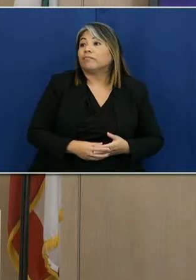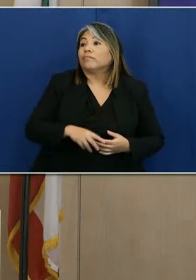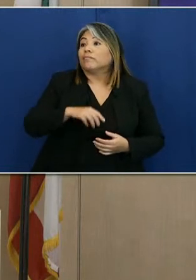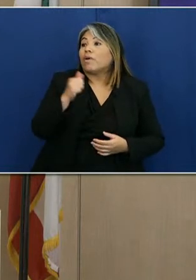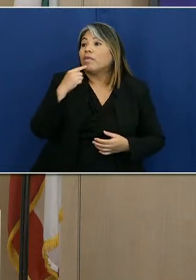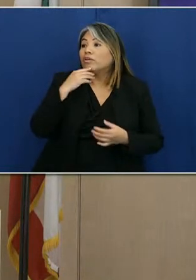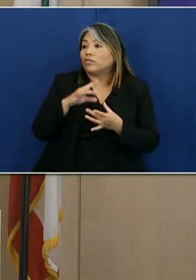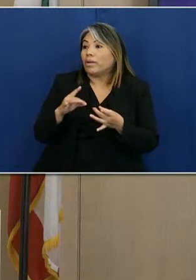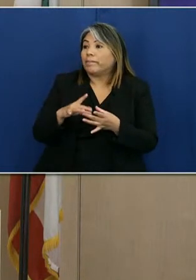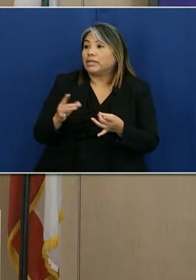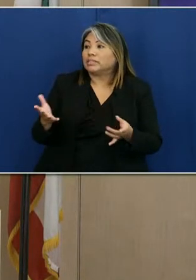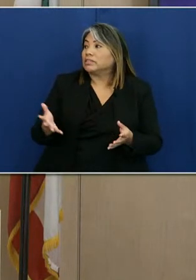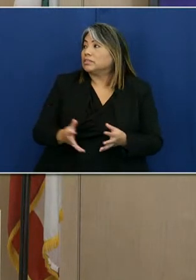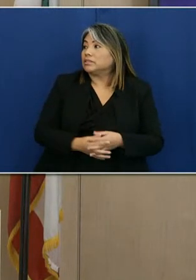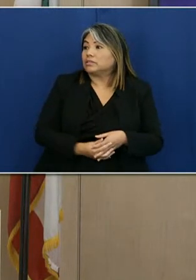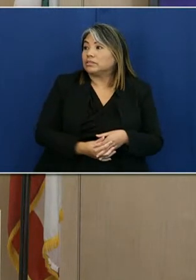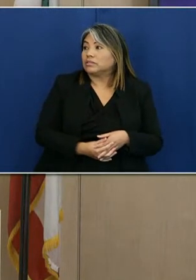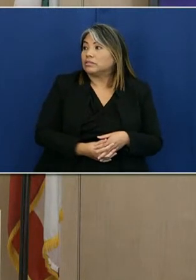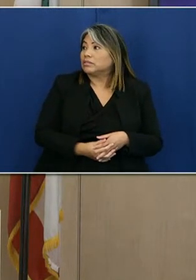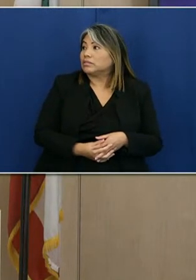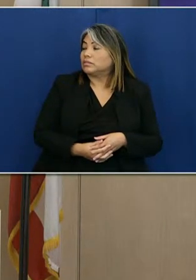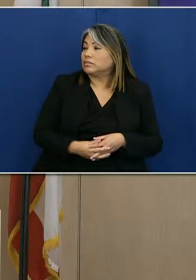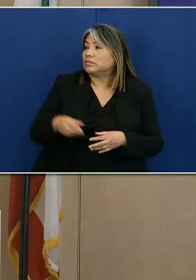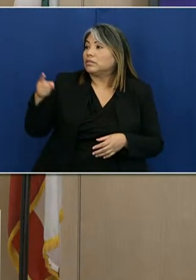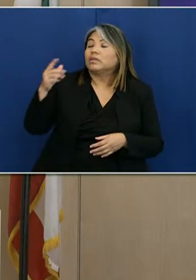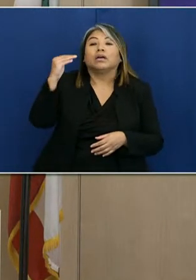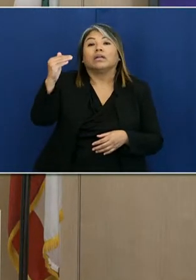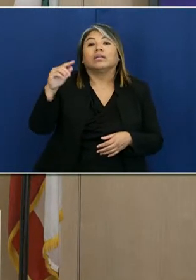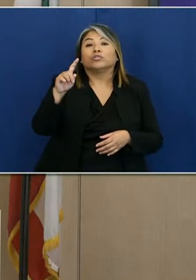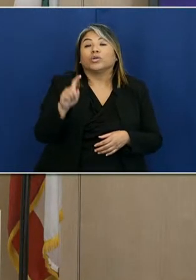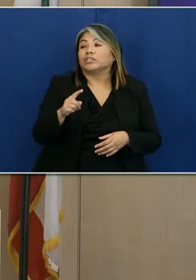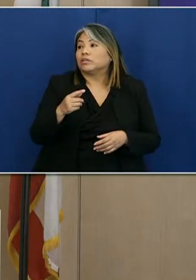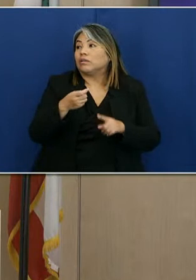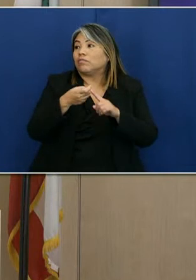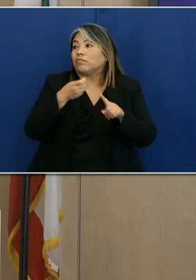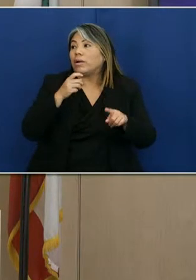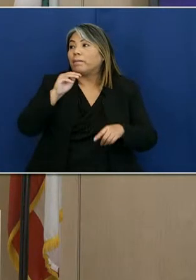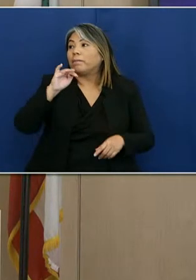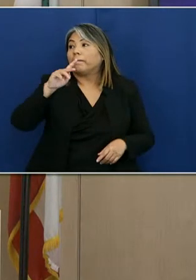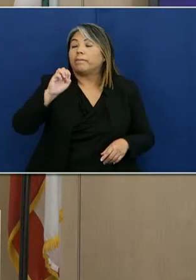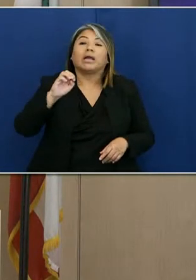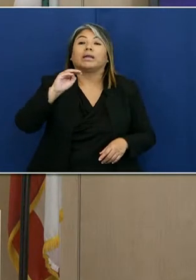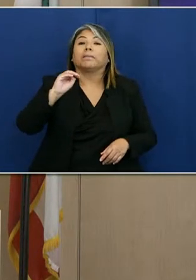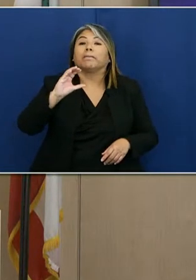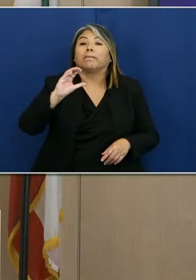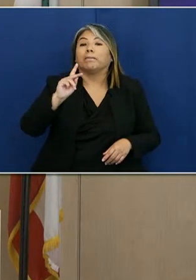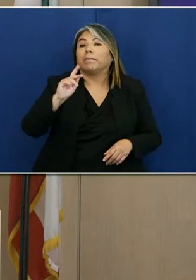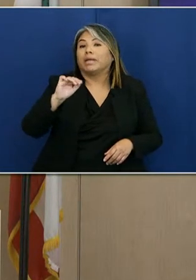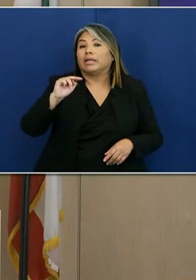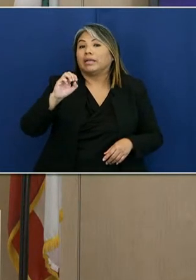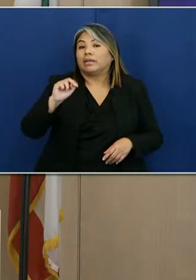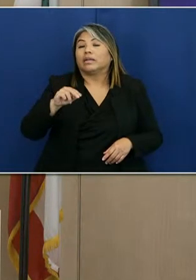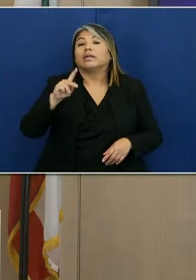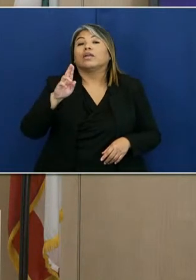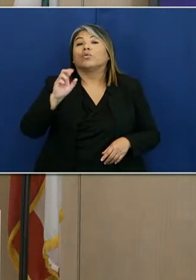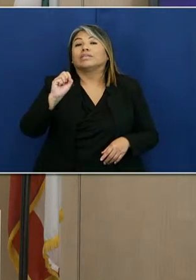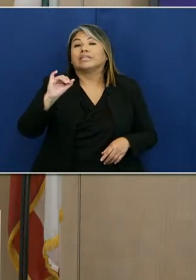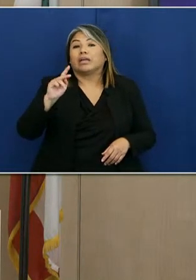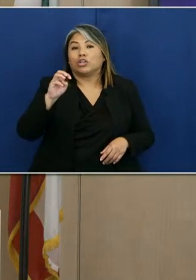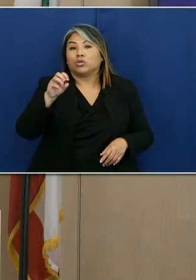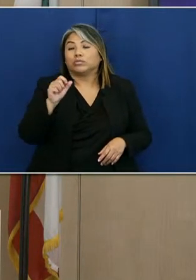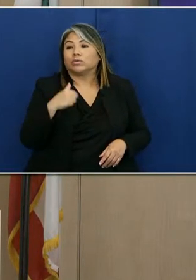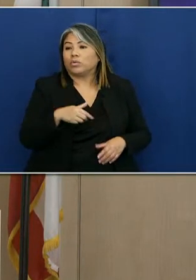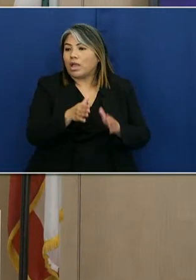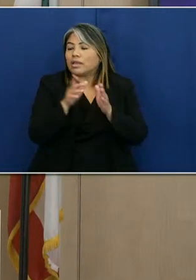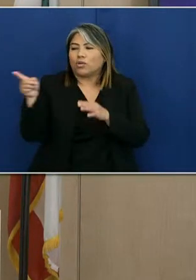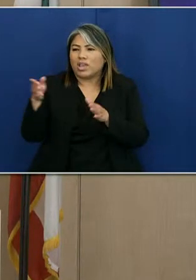Any other comments? This next question I have is from Mike McKinnon with KUSI News. He asks,